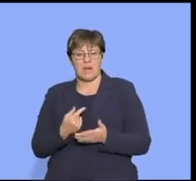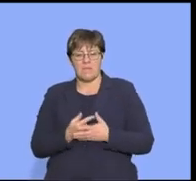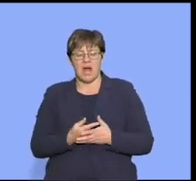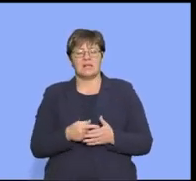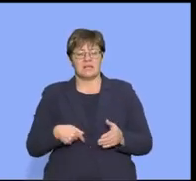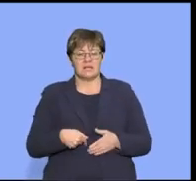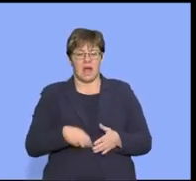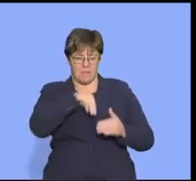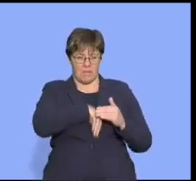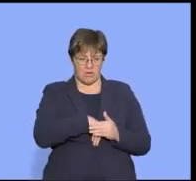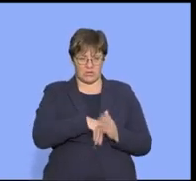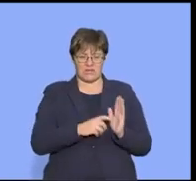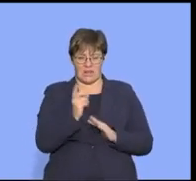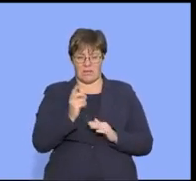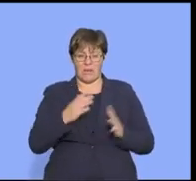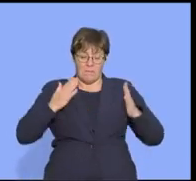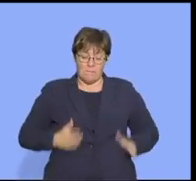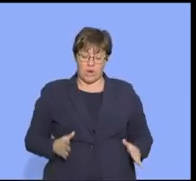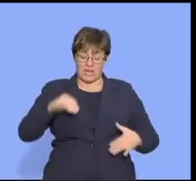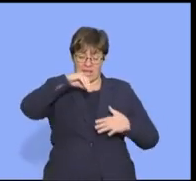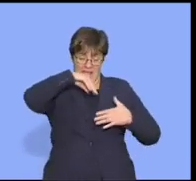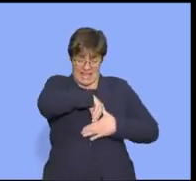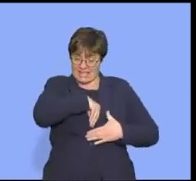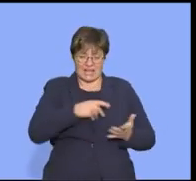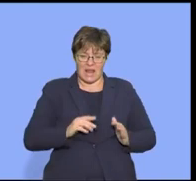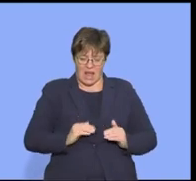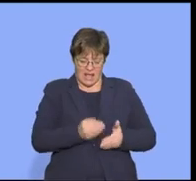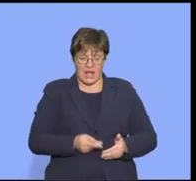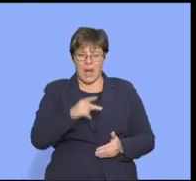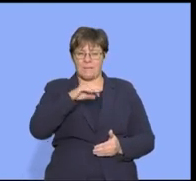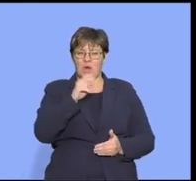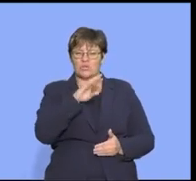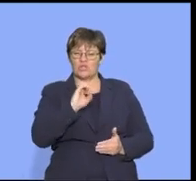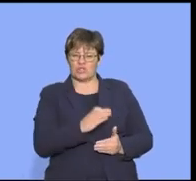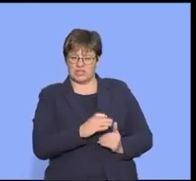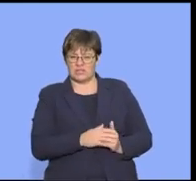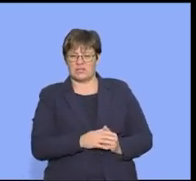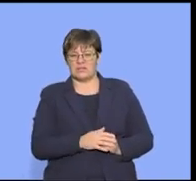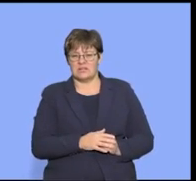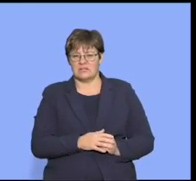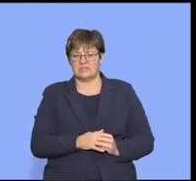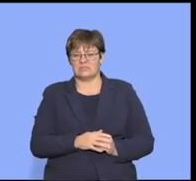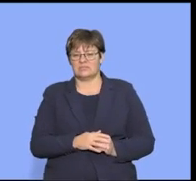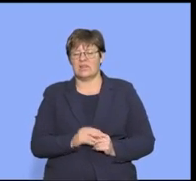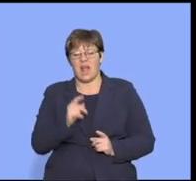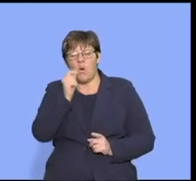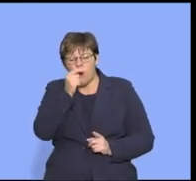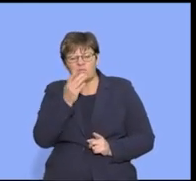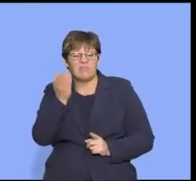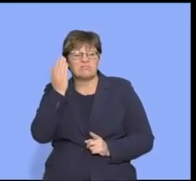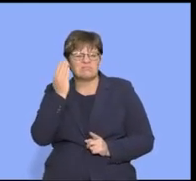in the pouch and not inside the body. Some of them looked a bit like primitive types of